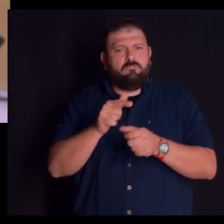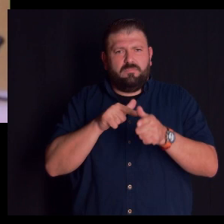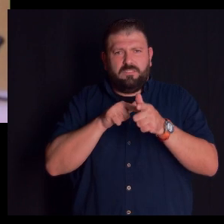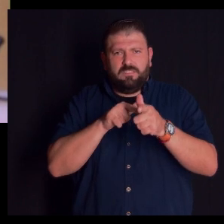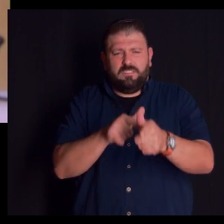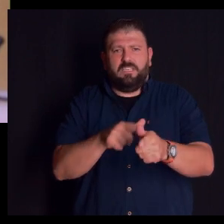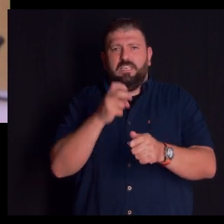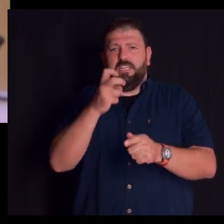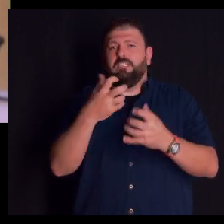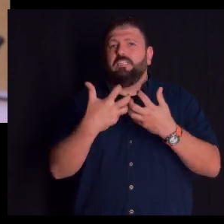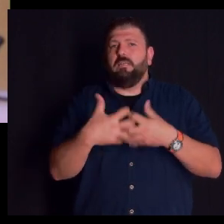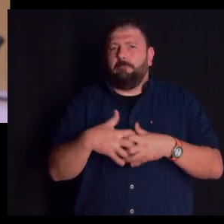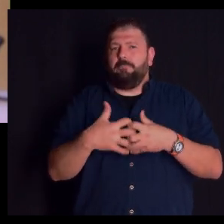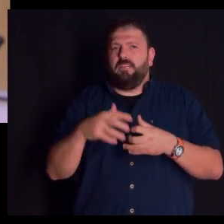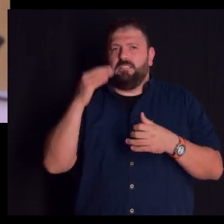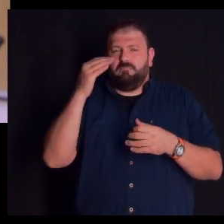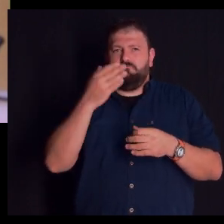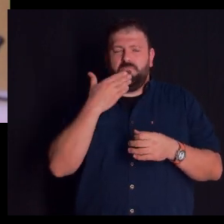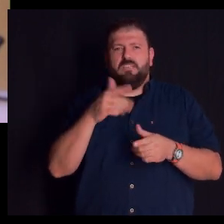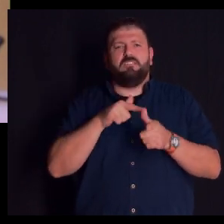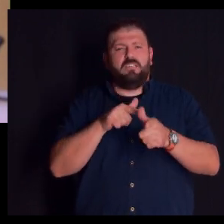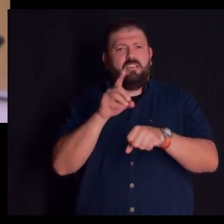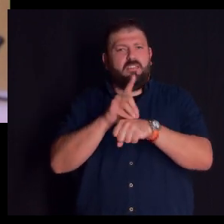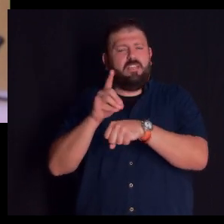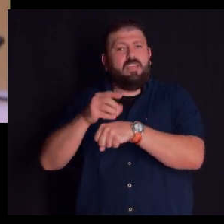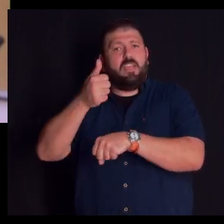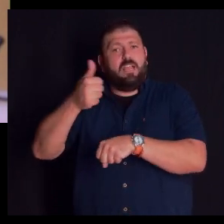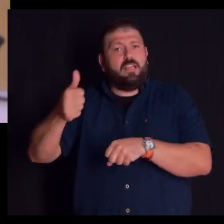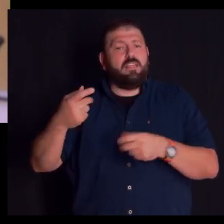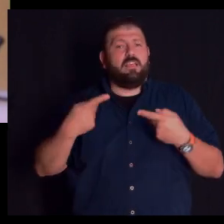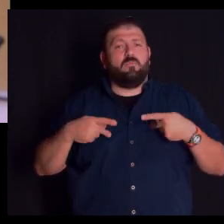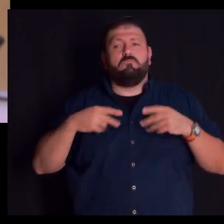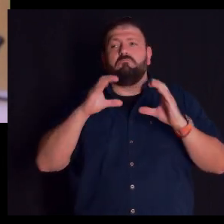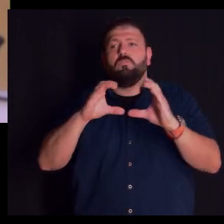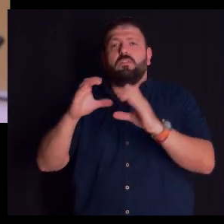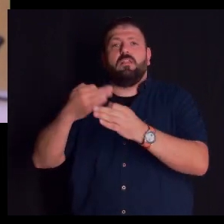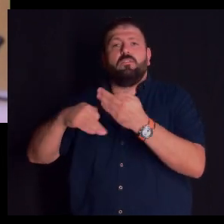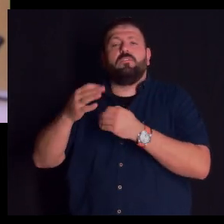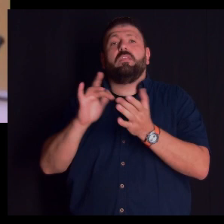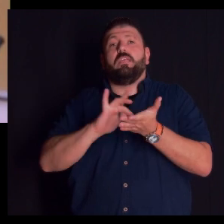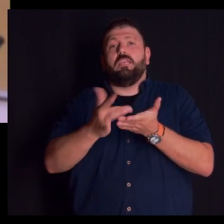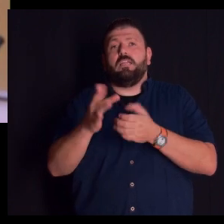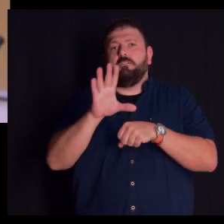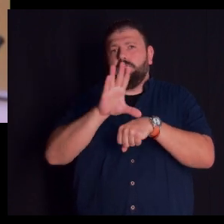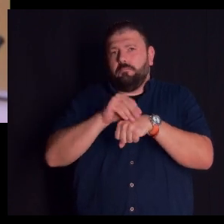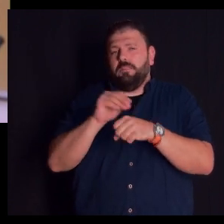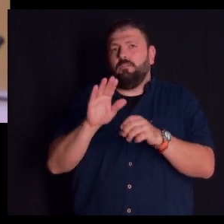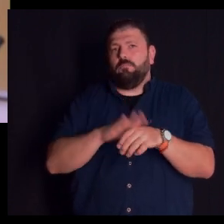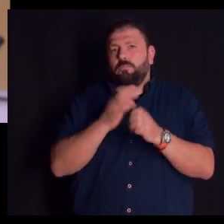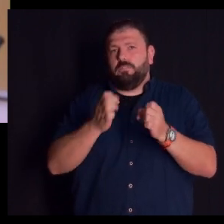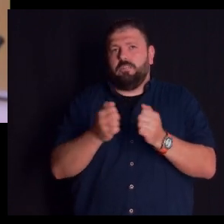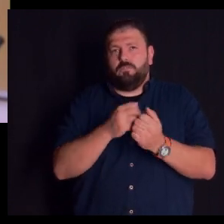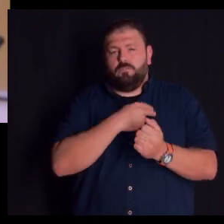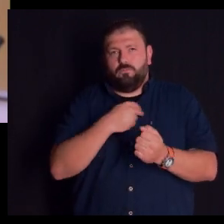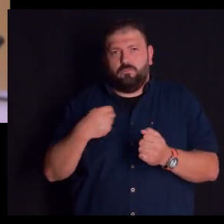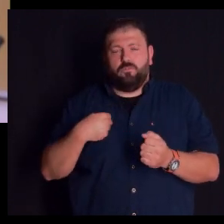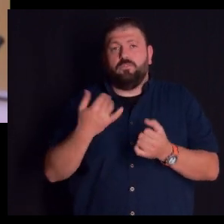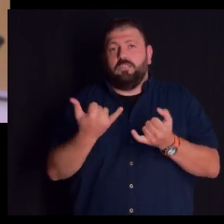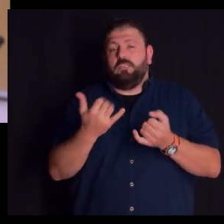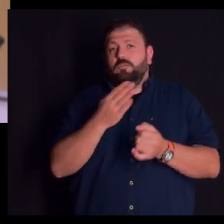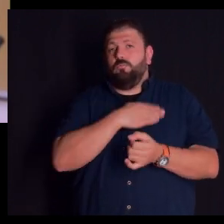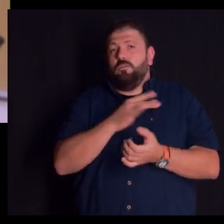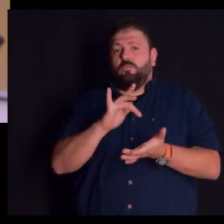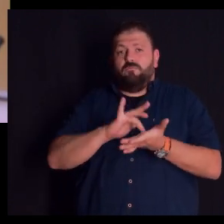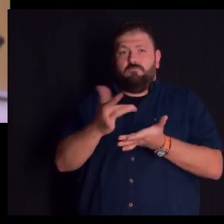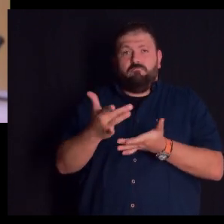Being able to continue in this company, helping people. Thanks, Beta. Thank you for being allowing us being here with